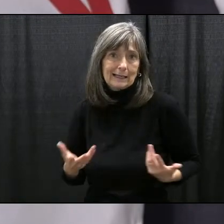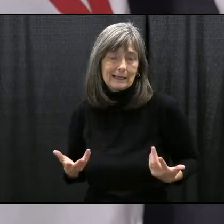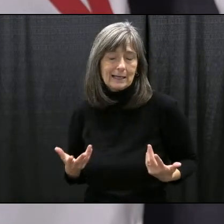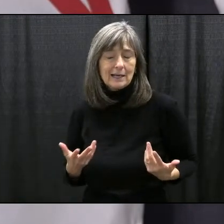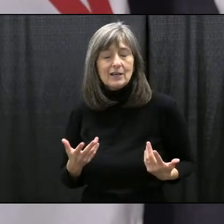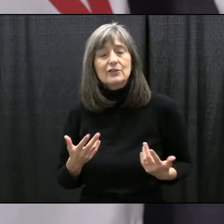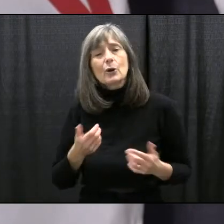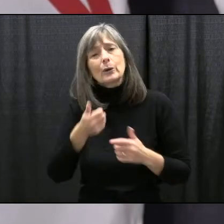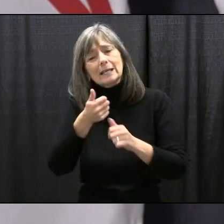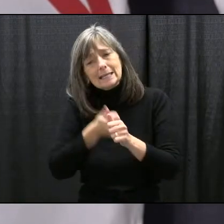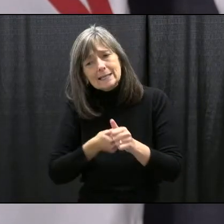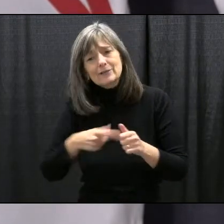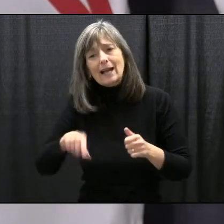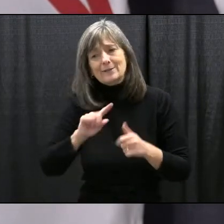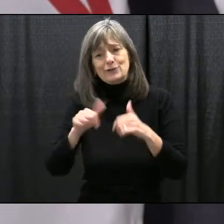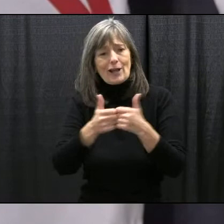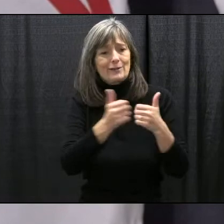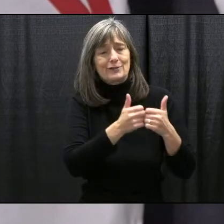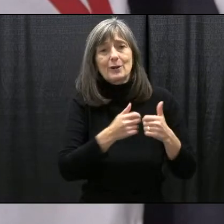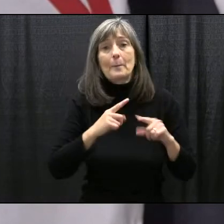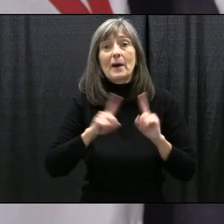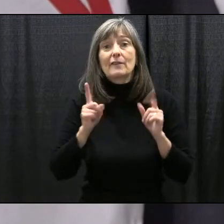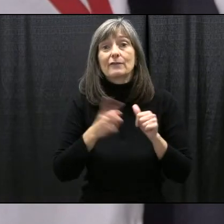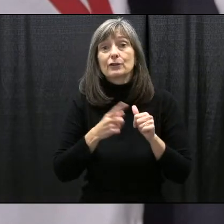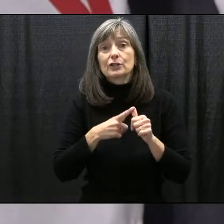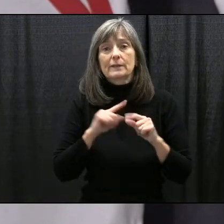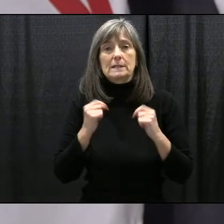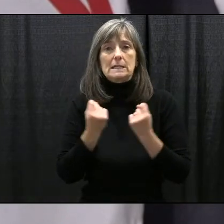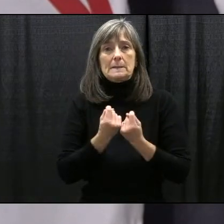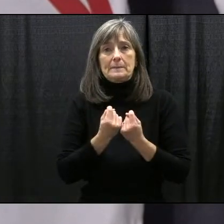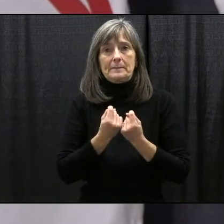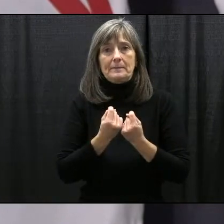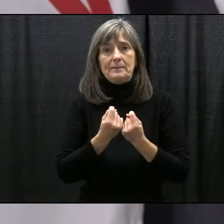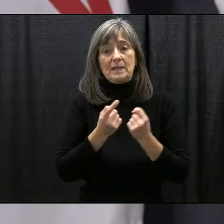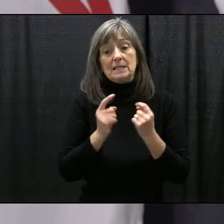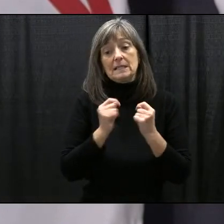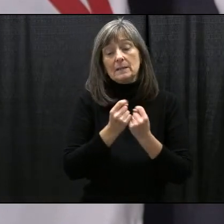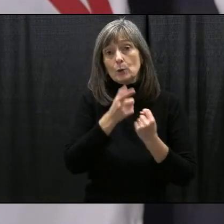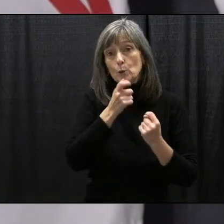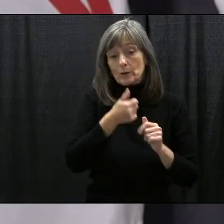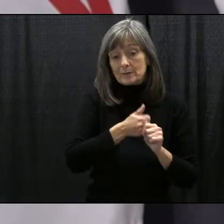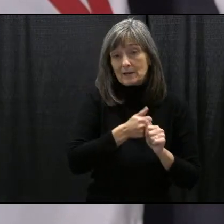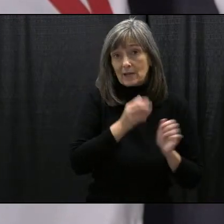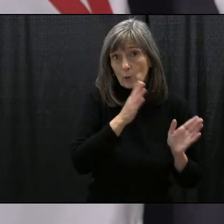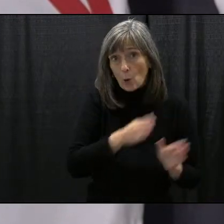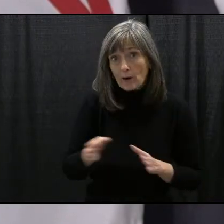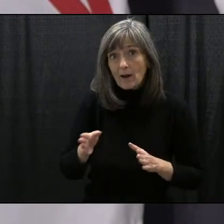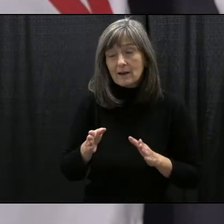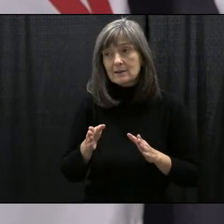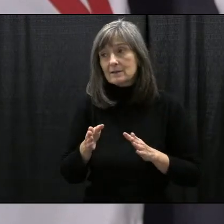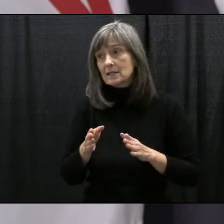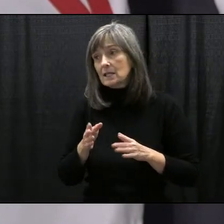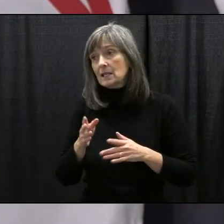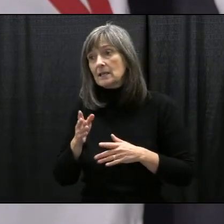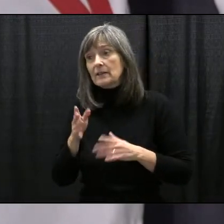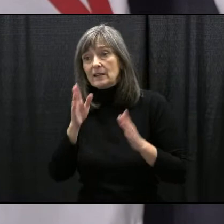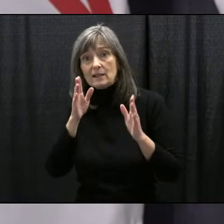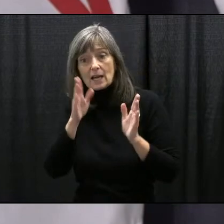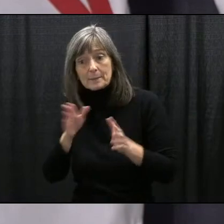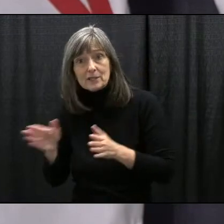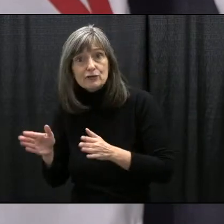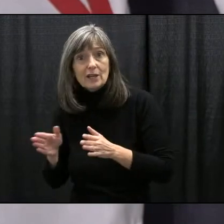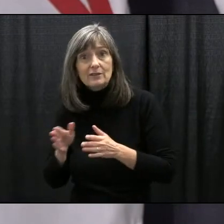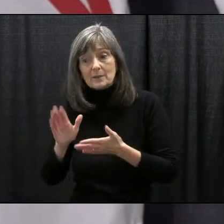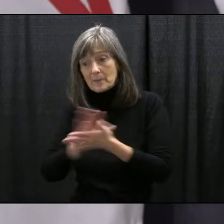build a team, and a team of organizers and administrators as well, because there's no one group that can fix this by themselves. So I think if